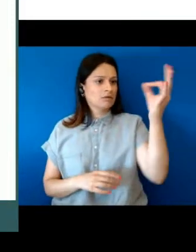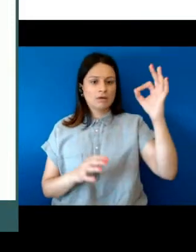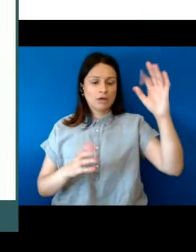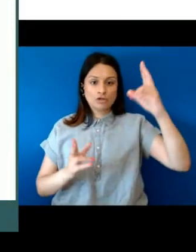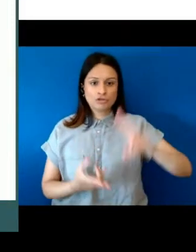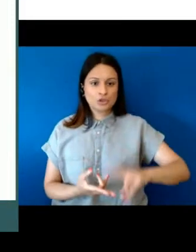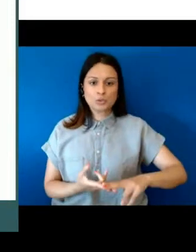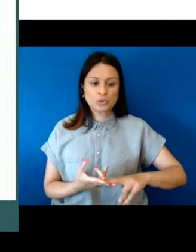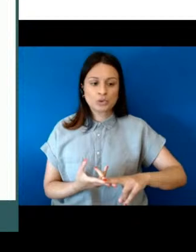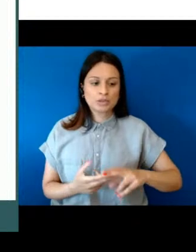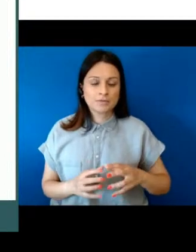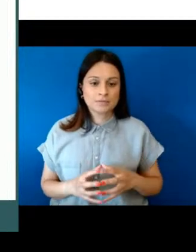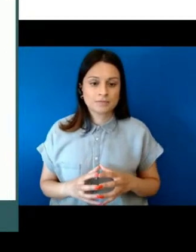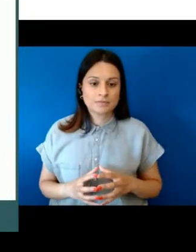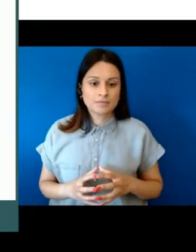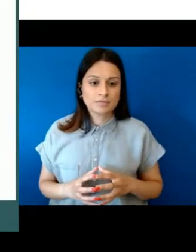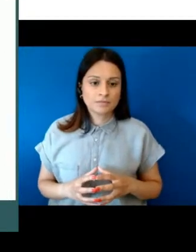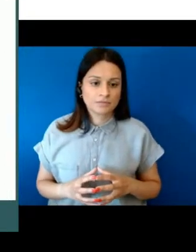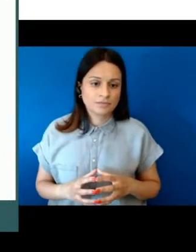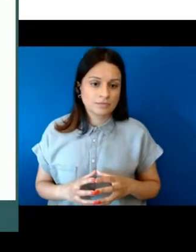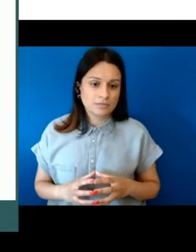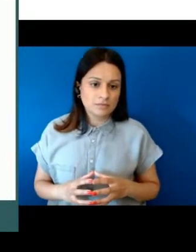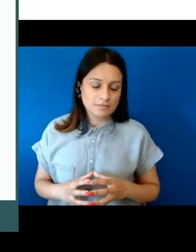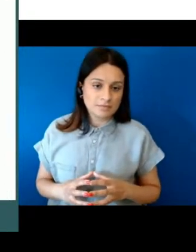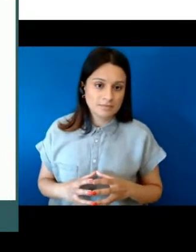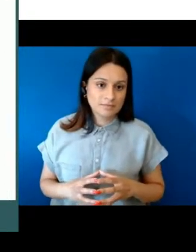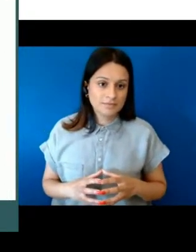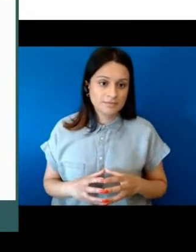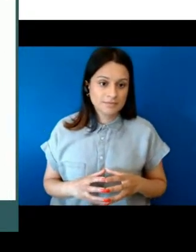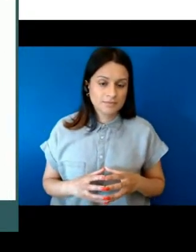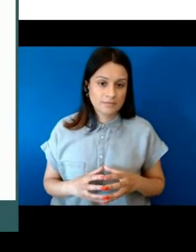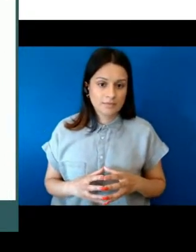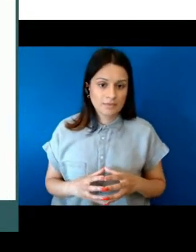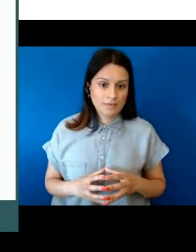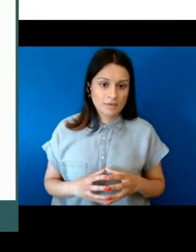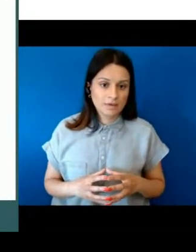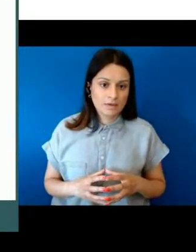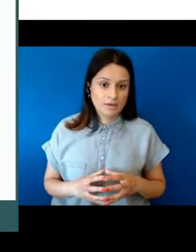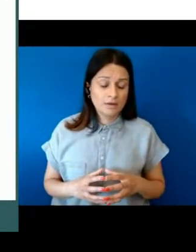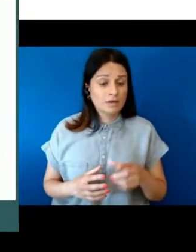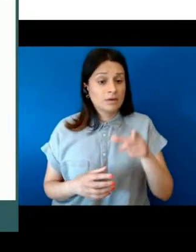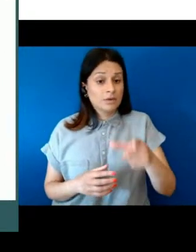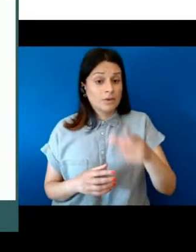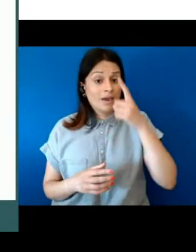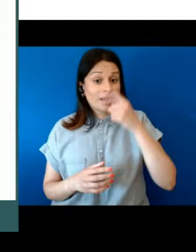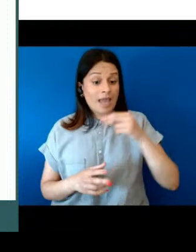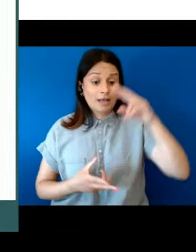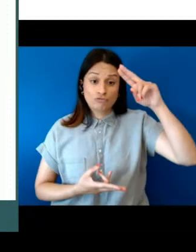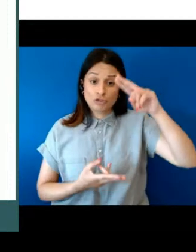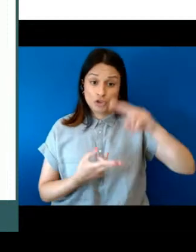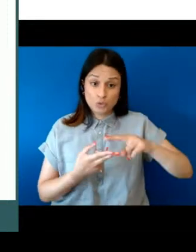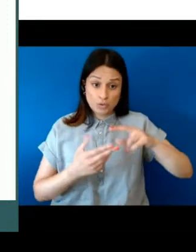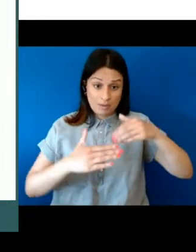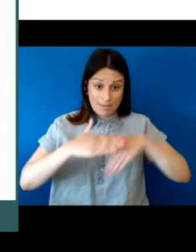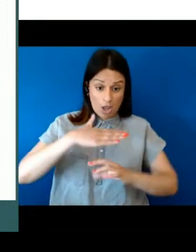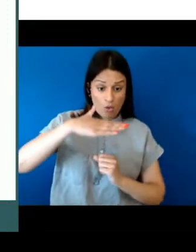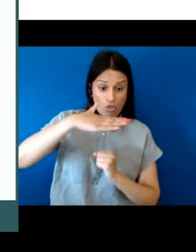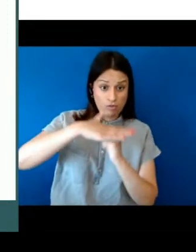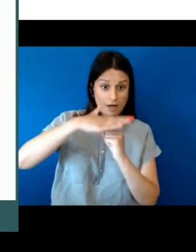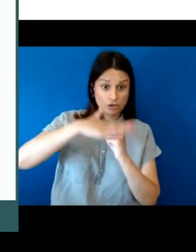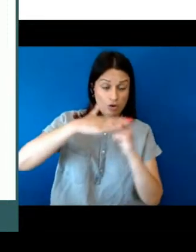that enough to reduce it below that symptom threshold? So that may be another